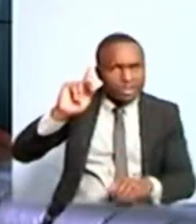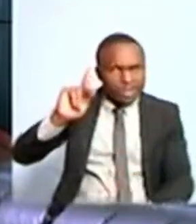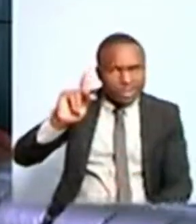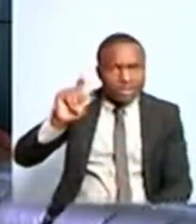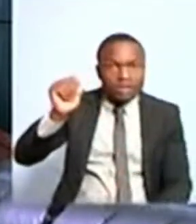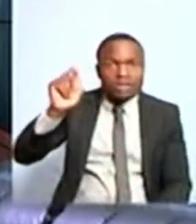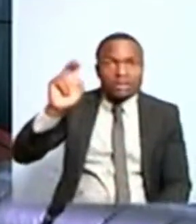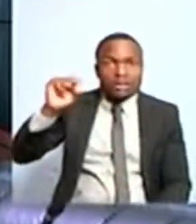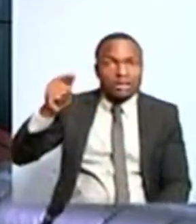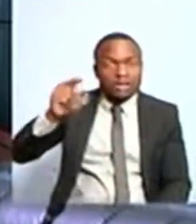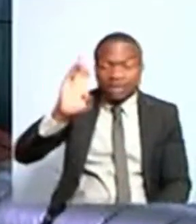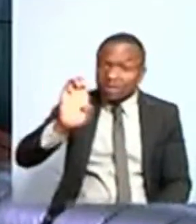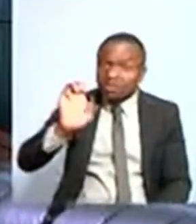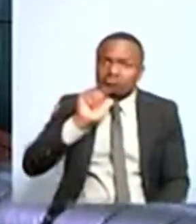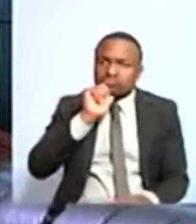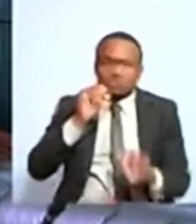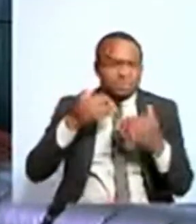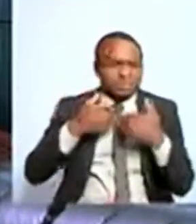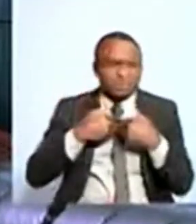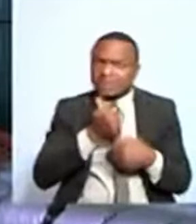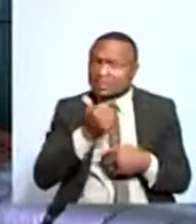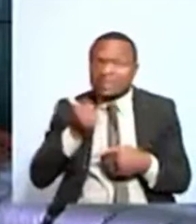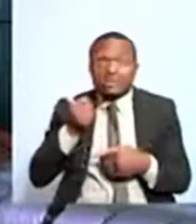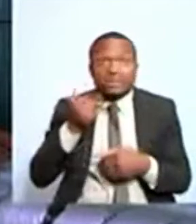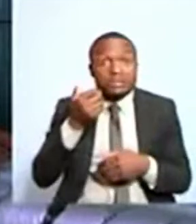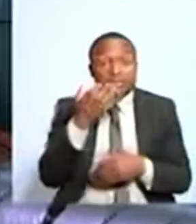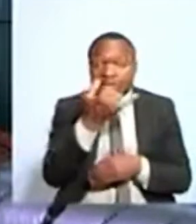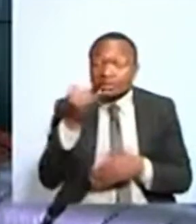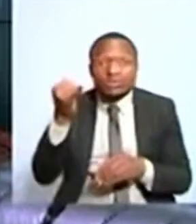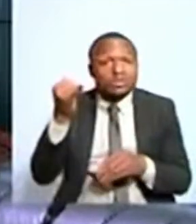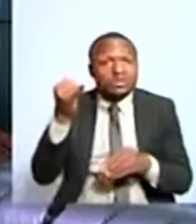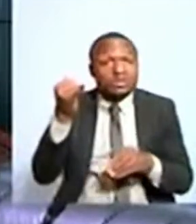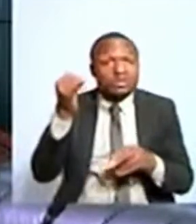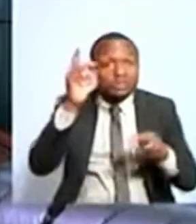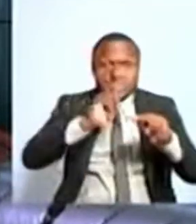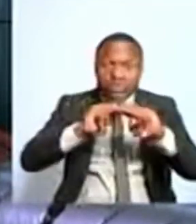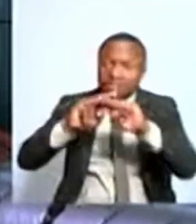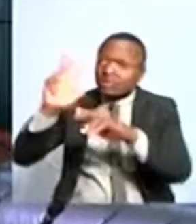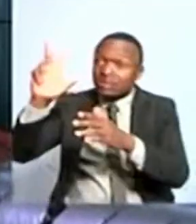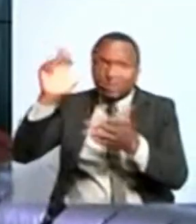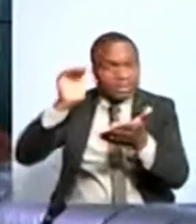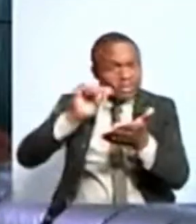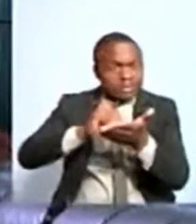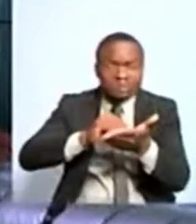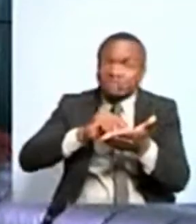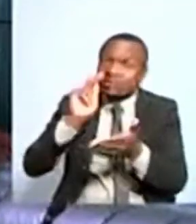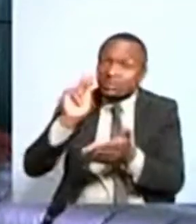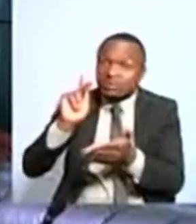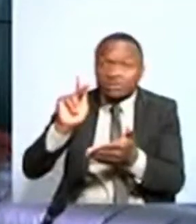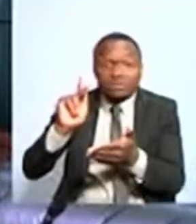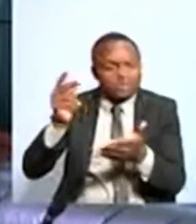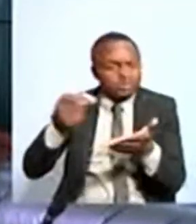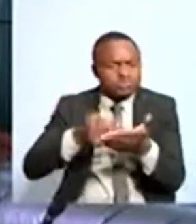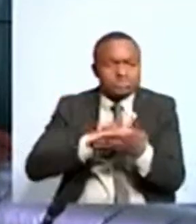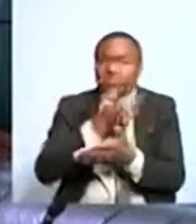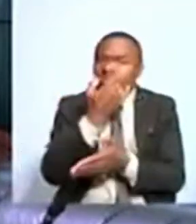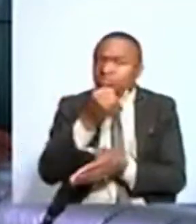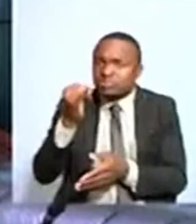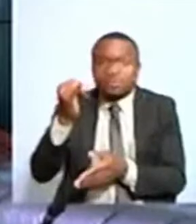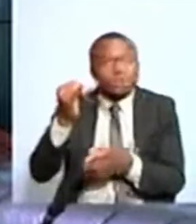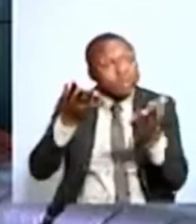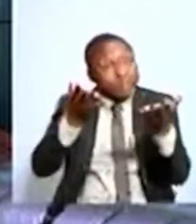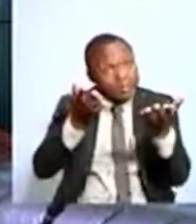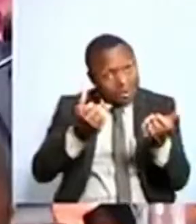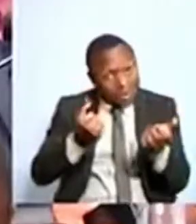not have any issue of desks at 3,000 kwacha. That could be a new issue, Madam Speaker. So I would